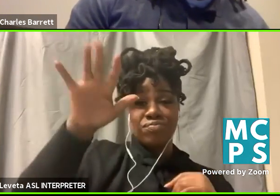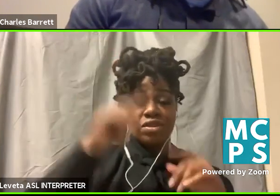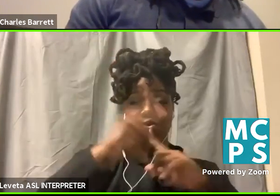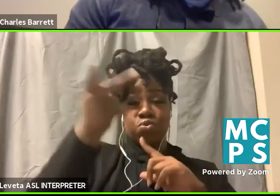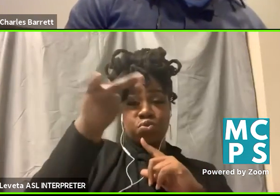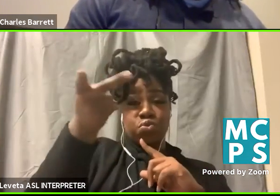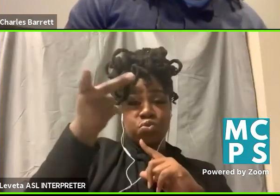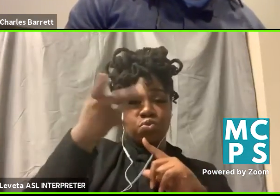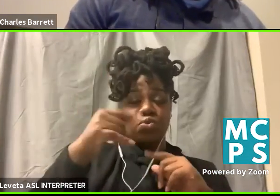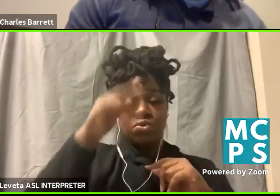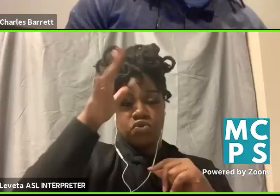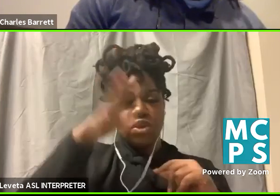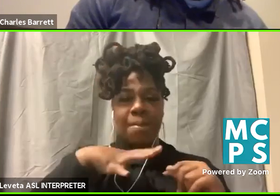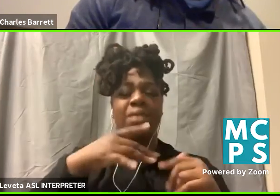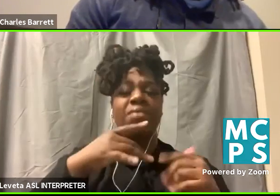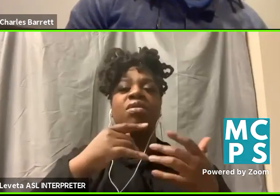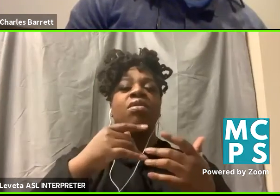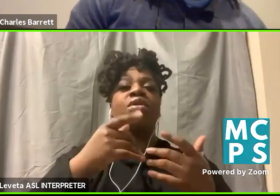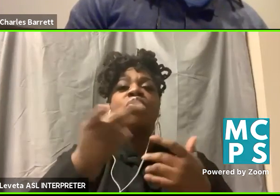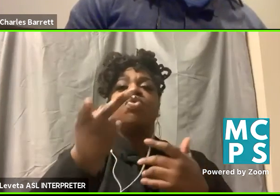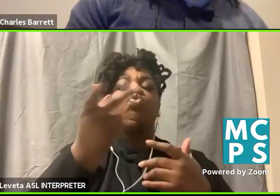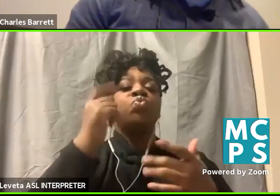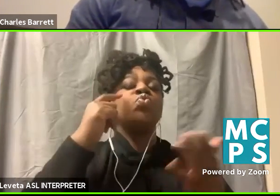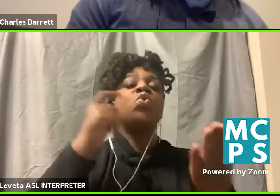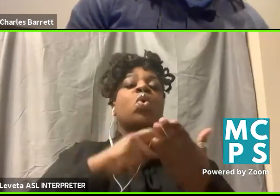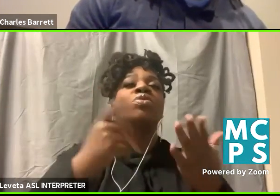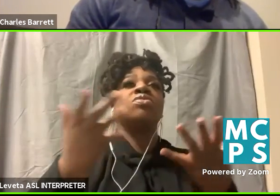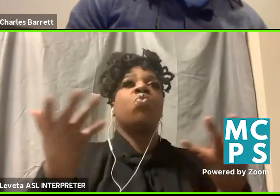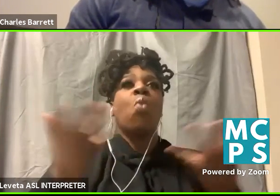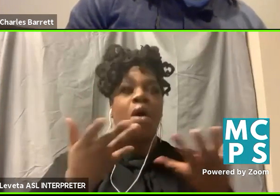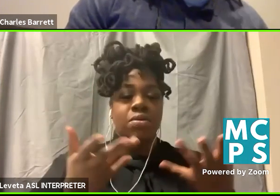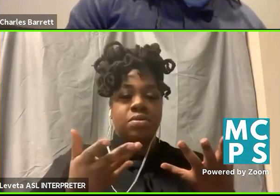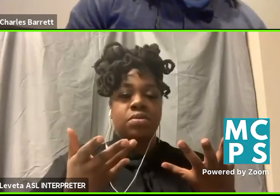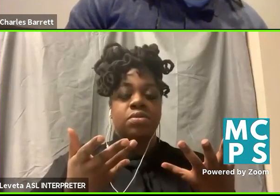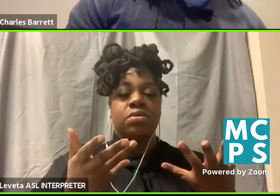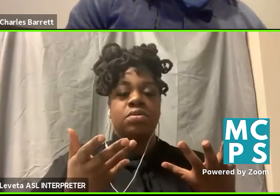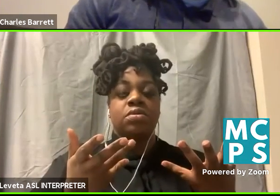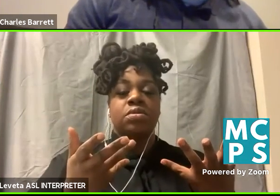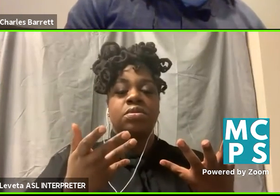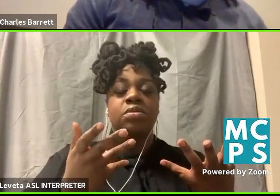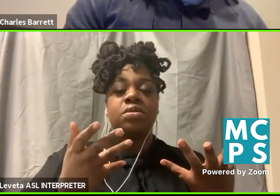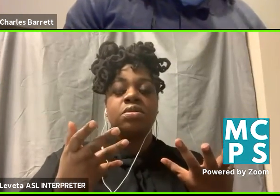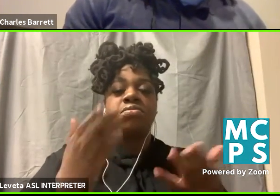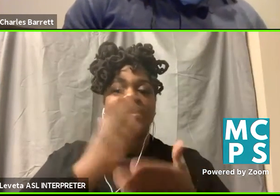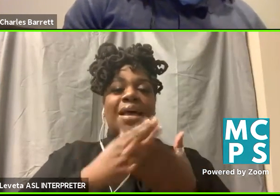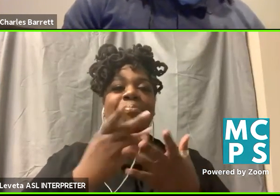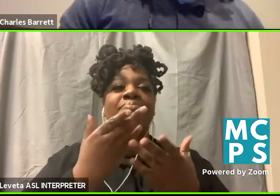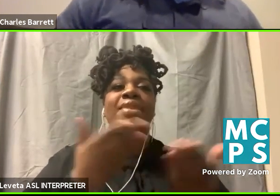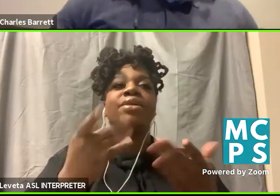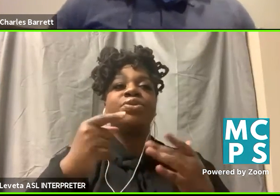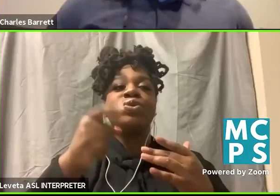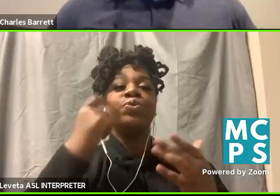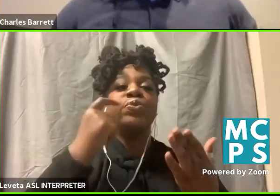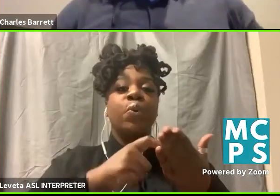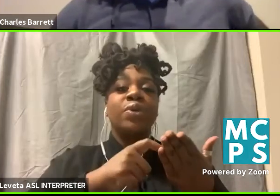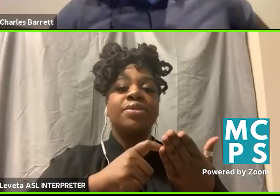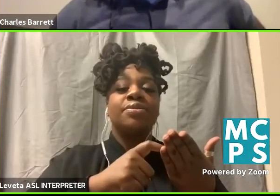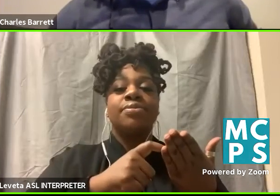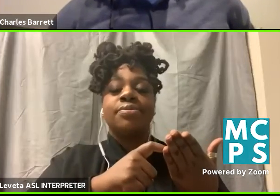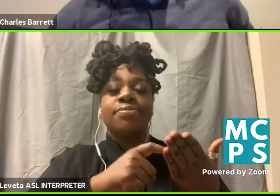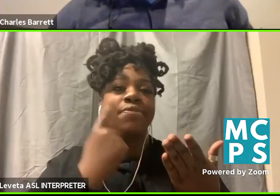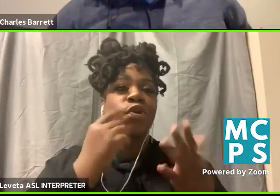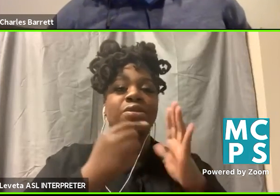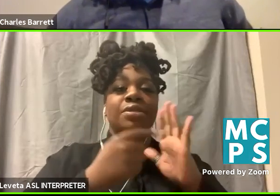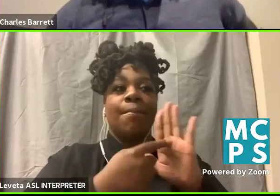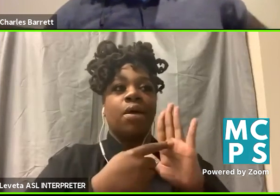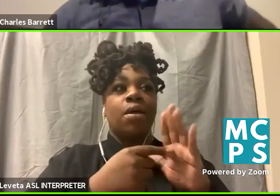you all are seeing in terms of looking at the system? So what are some of the things that you have in terms of like how